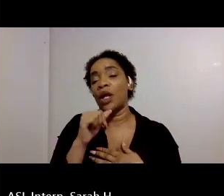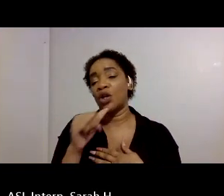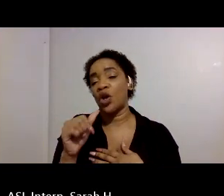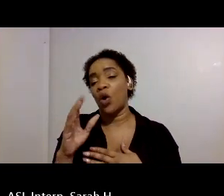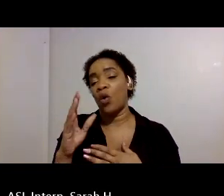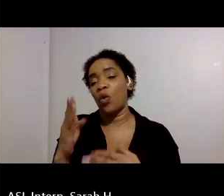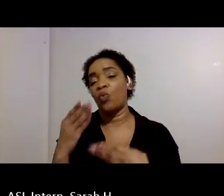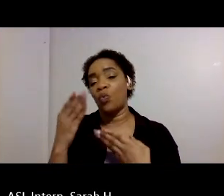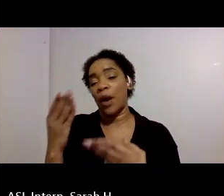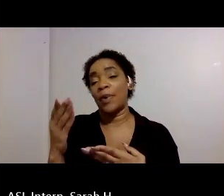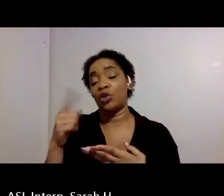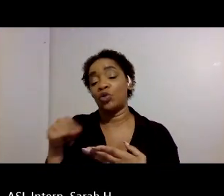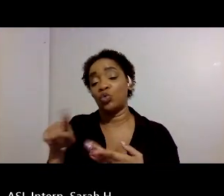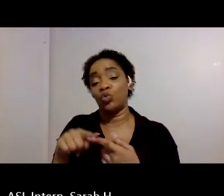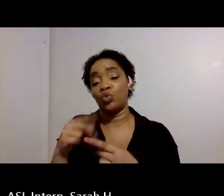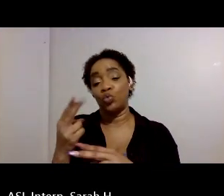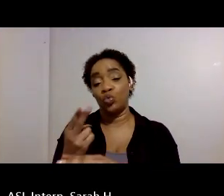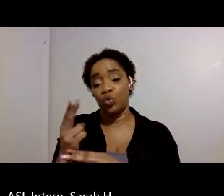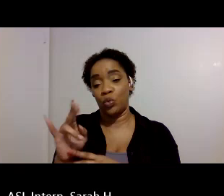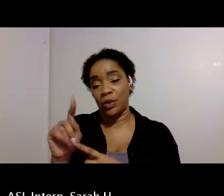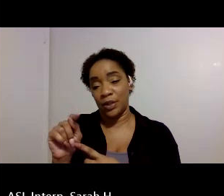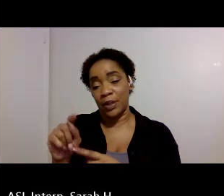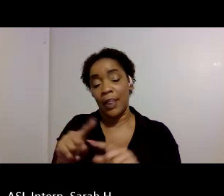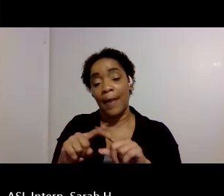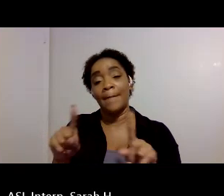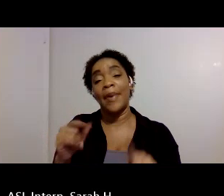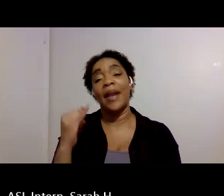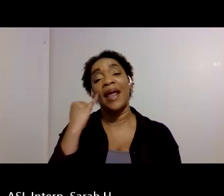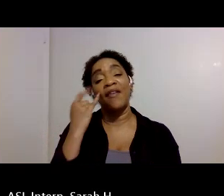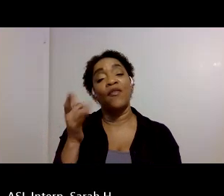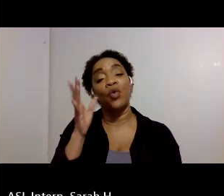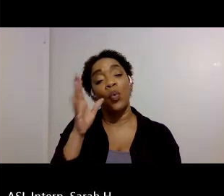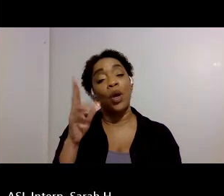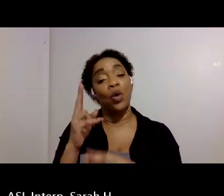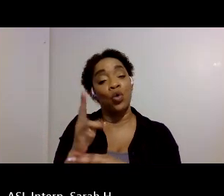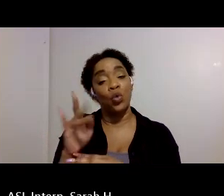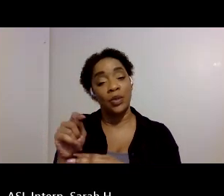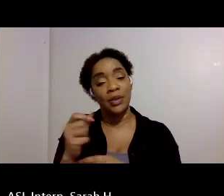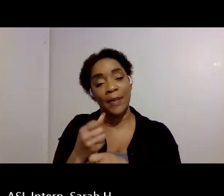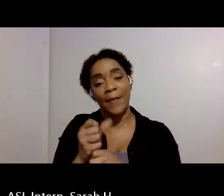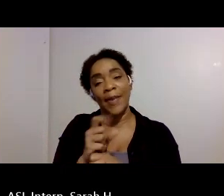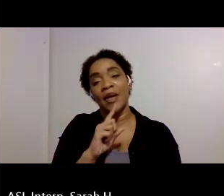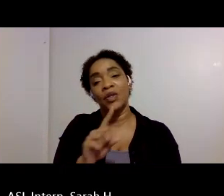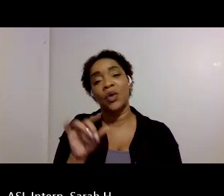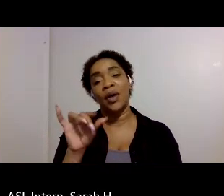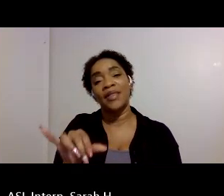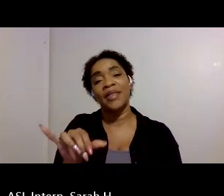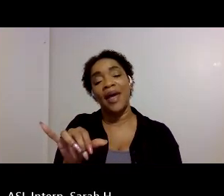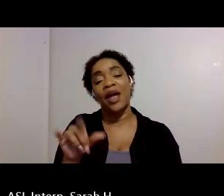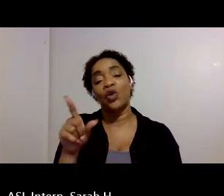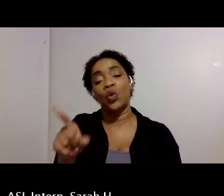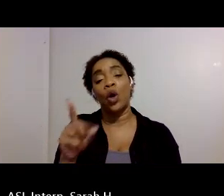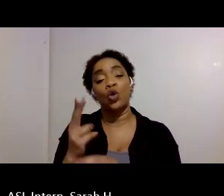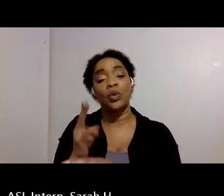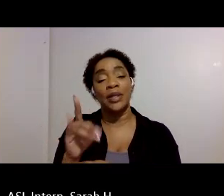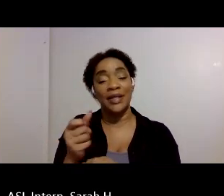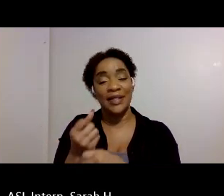use, but if you are going to use them, to make sure that you use them safely and that